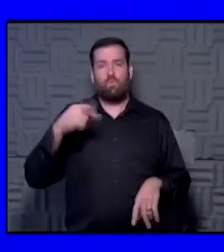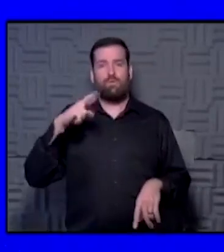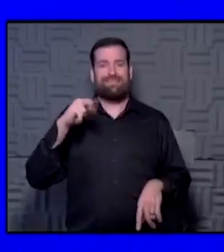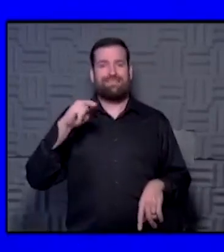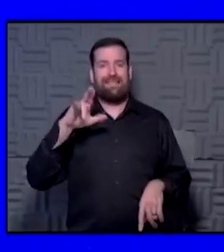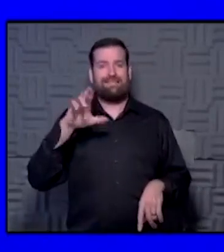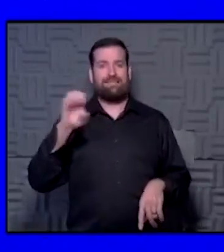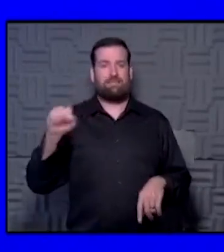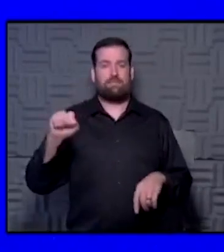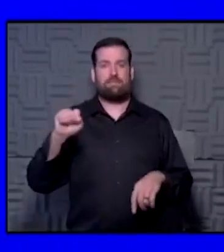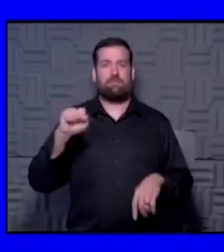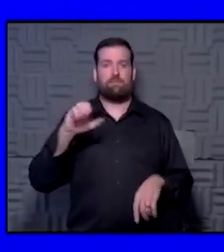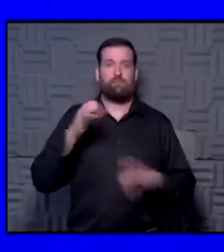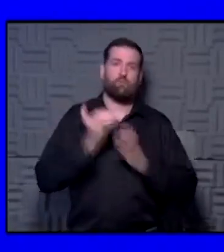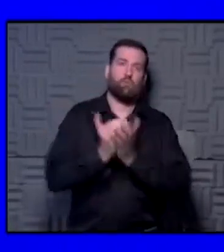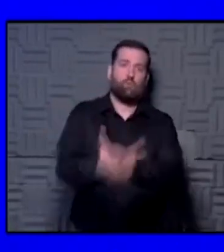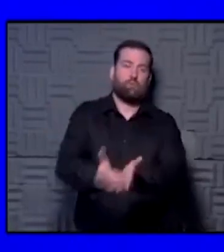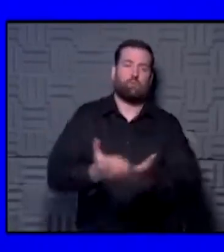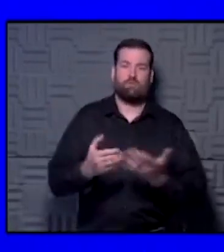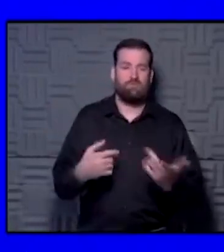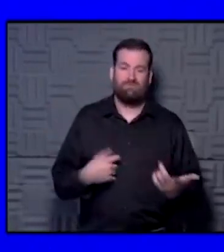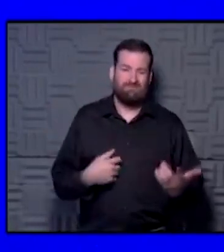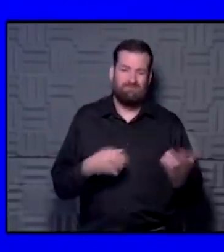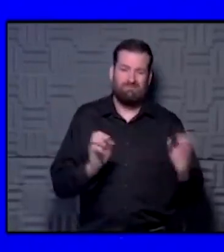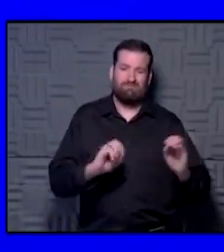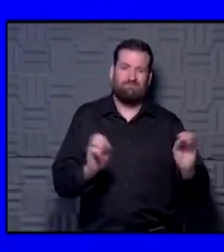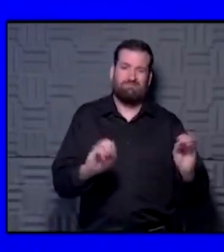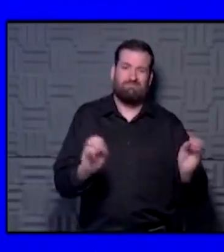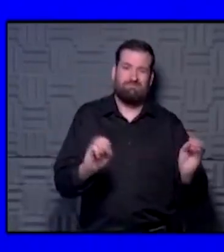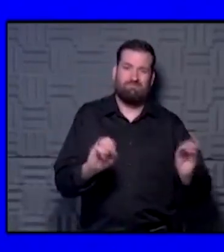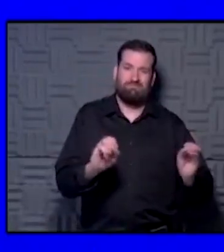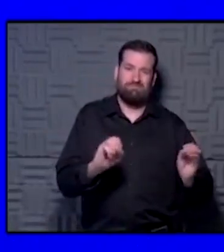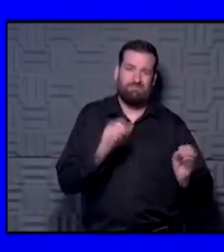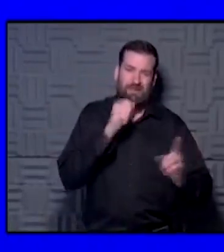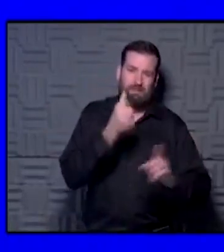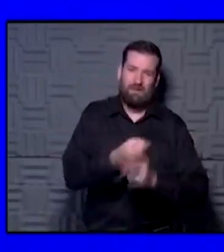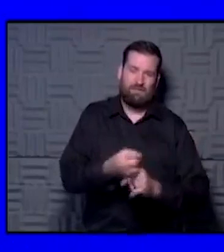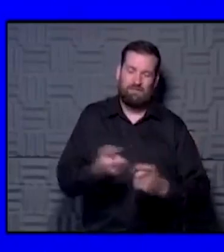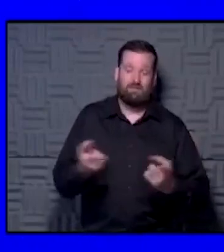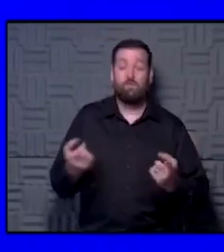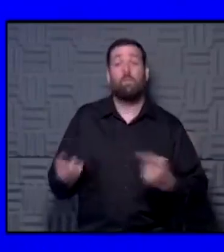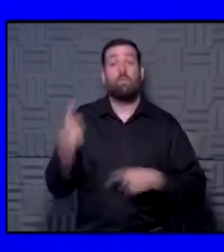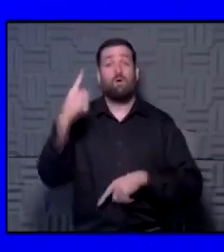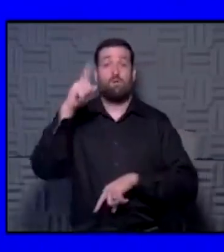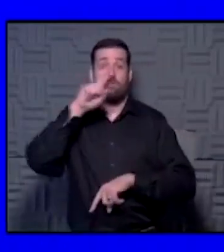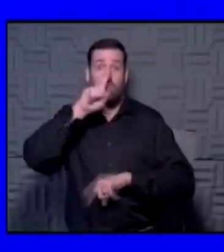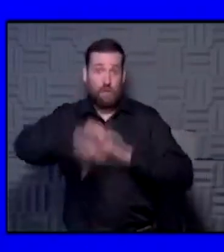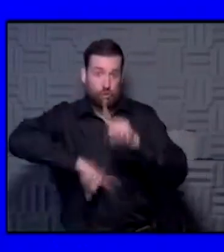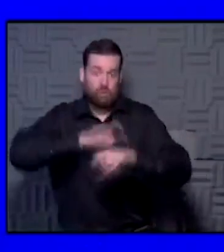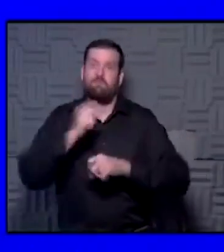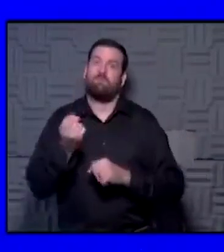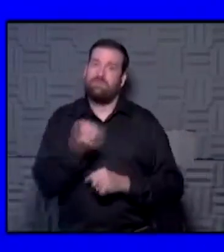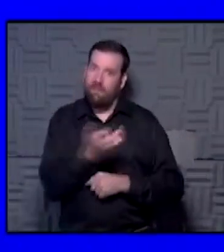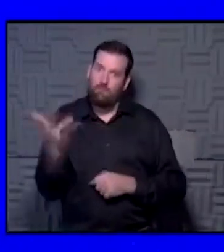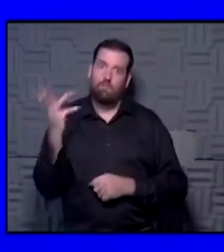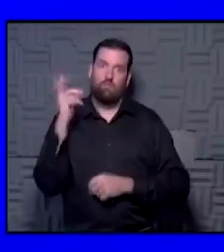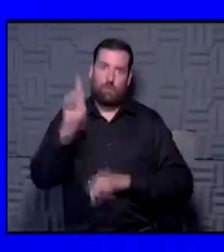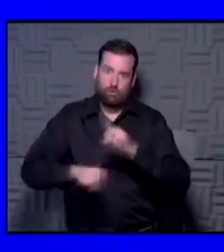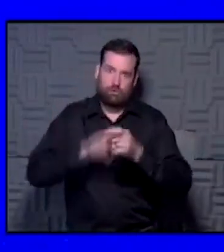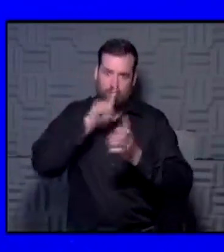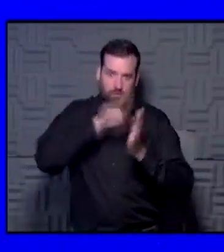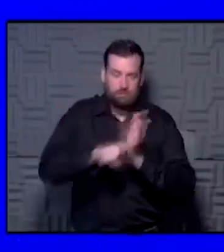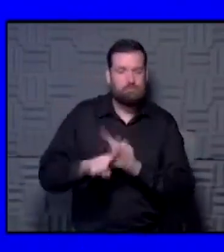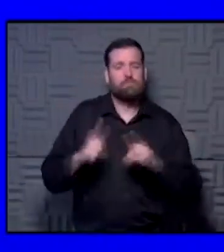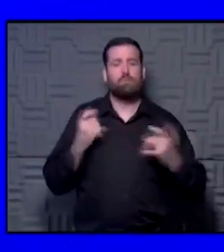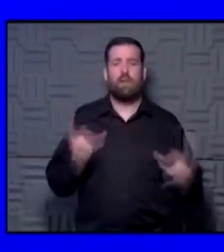any effect from the HVAC. It is still being looked at. This is one of the questions that is being looked at, one of the many. But right now,